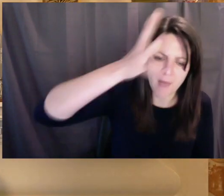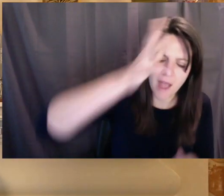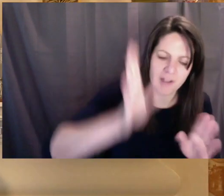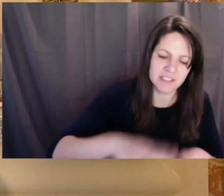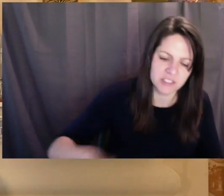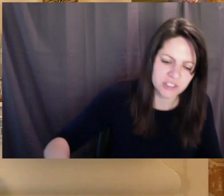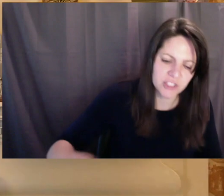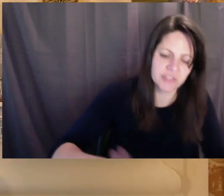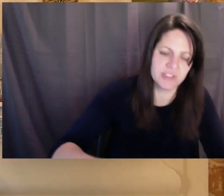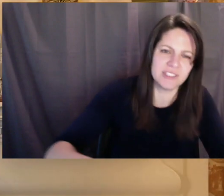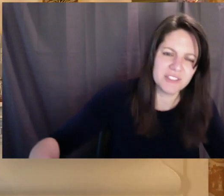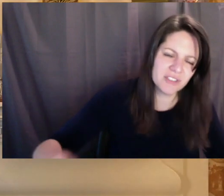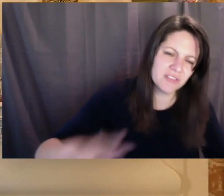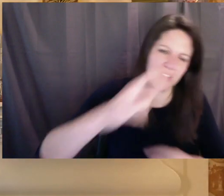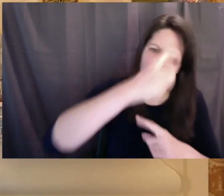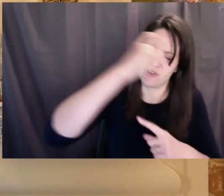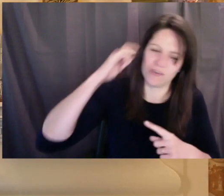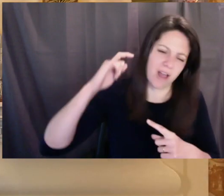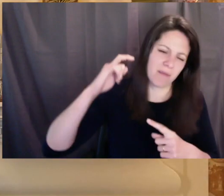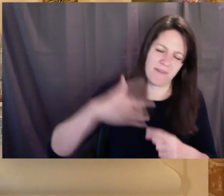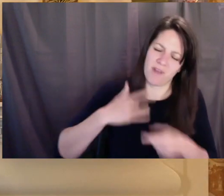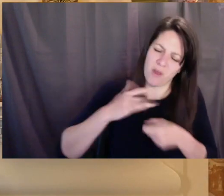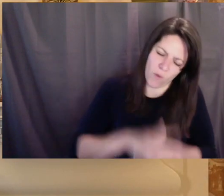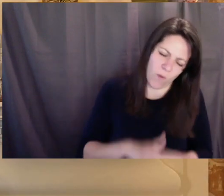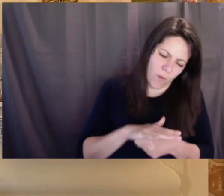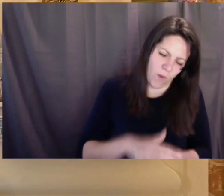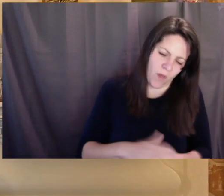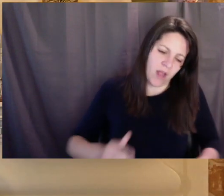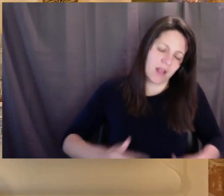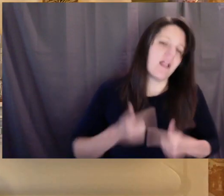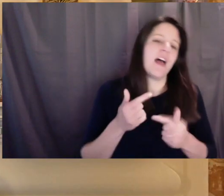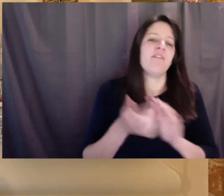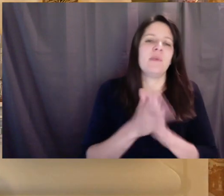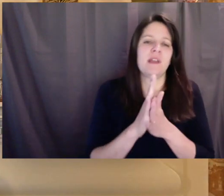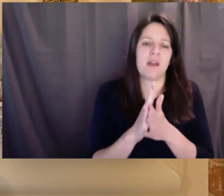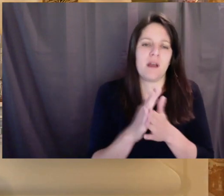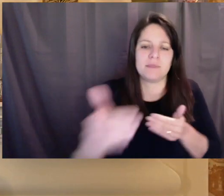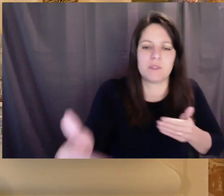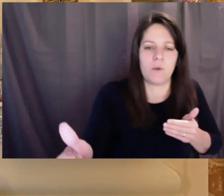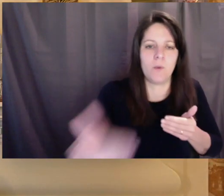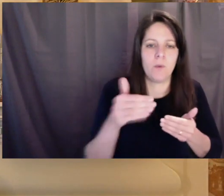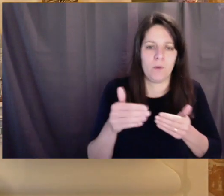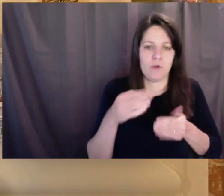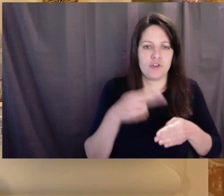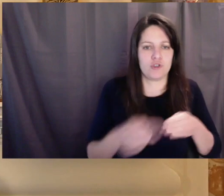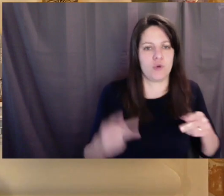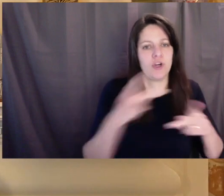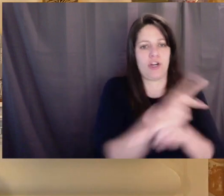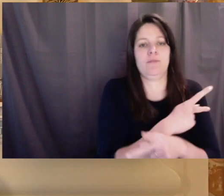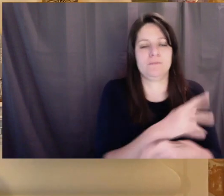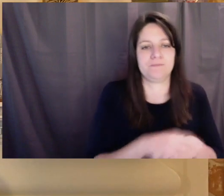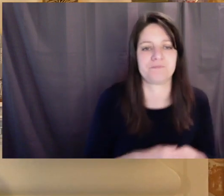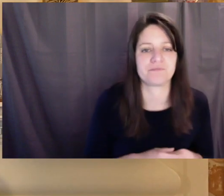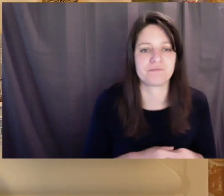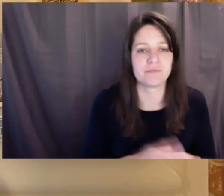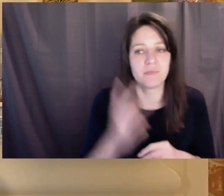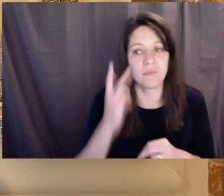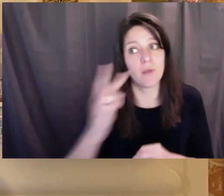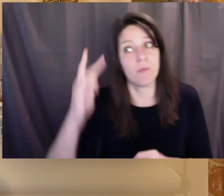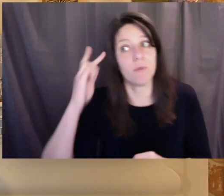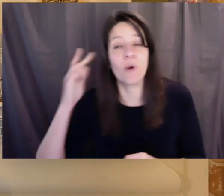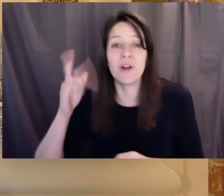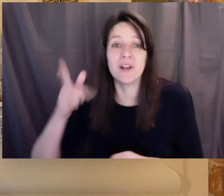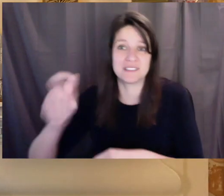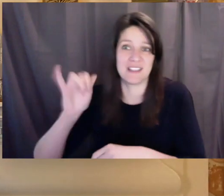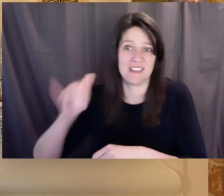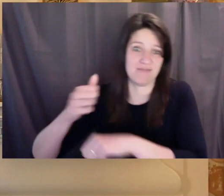a body over time and generations? It shortens lives, and these are negative memorials that are being borne